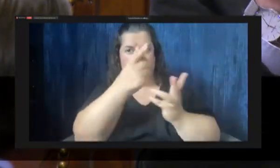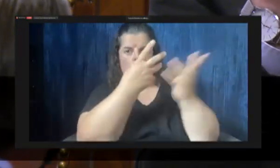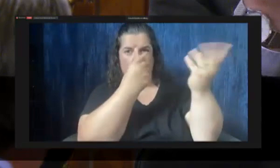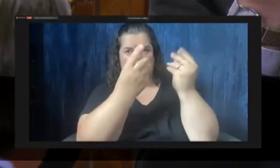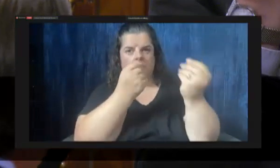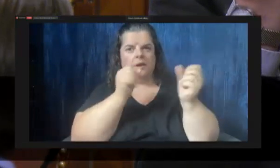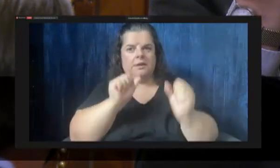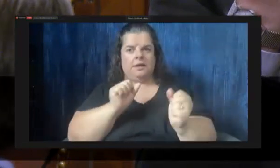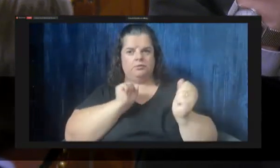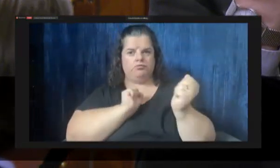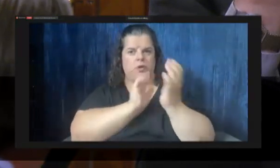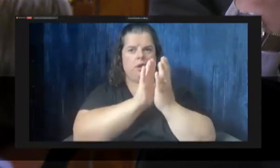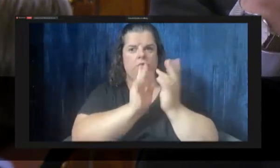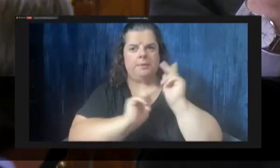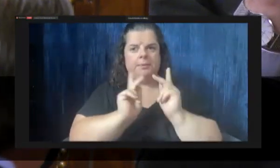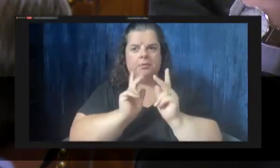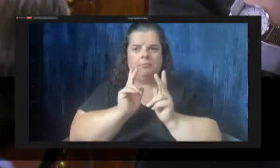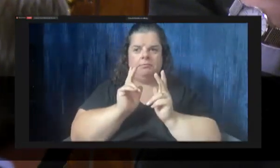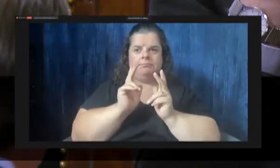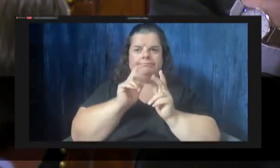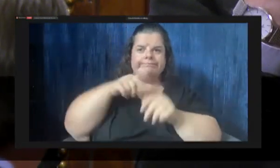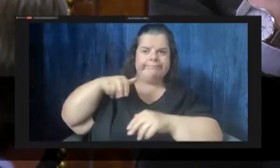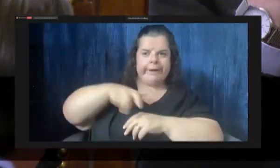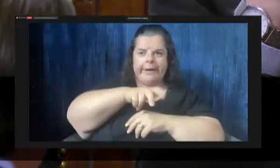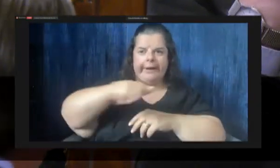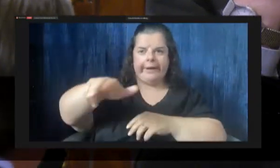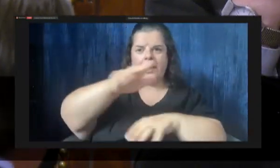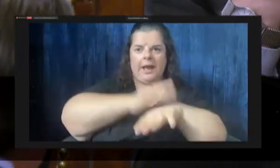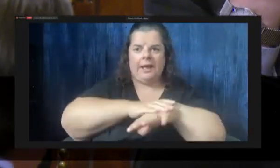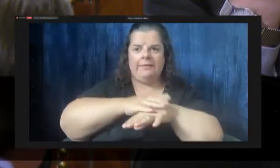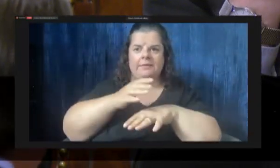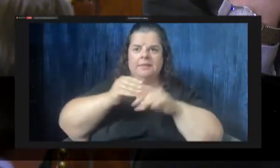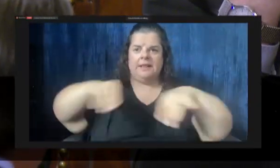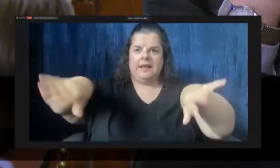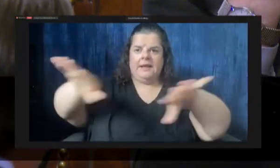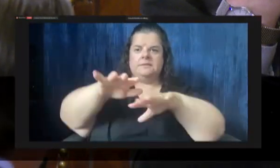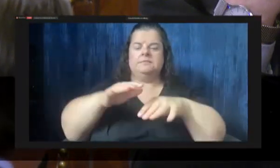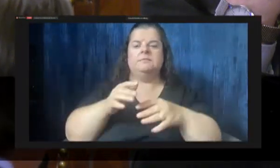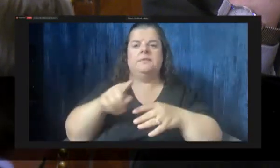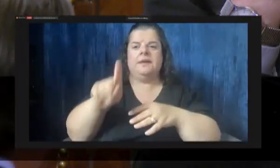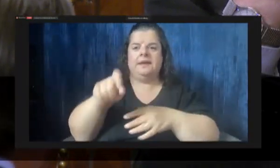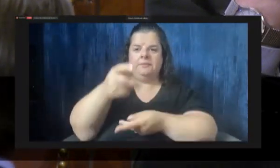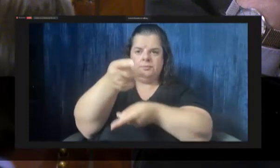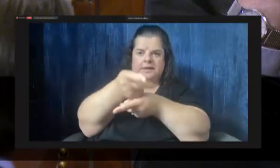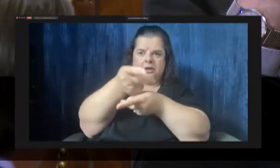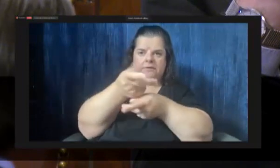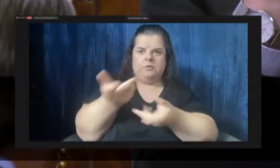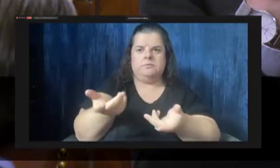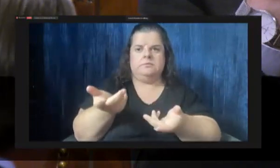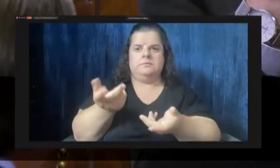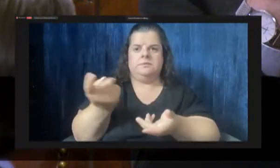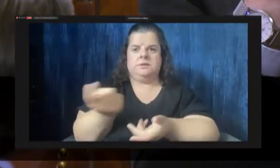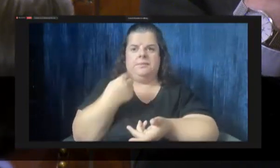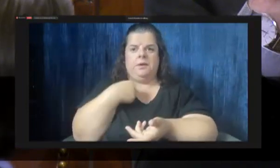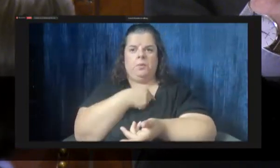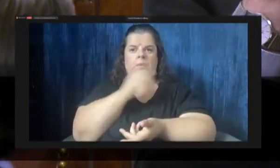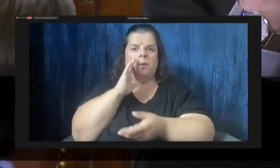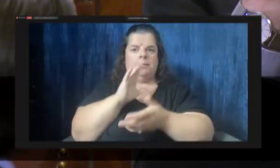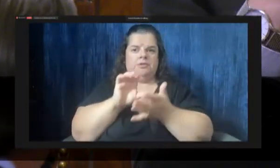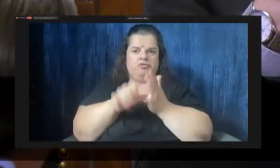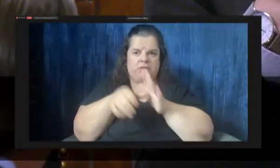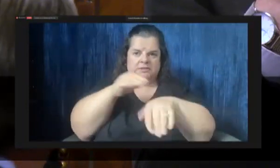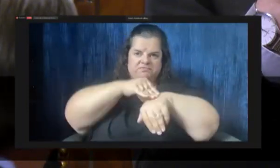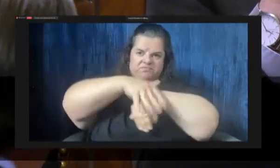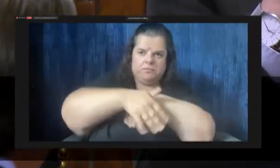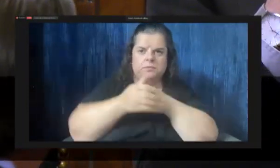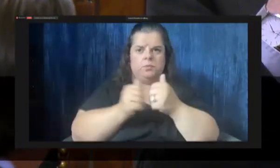people who are just hiking on a game lands or something along those lines. And so they have to be careful. That is certainly something we will be stressing with our hunters